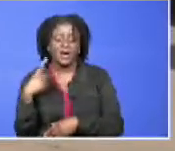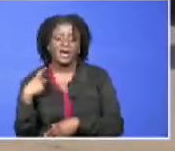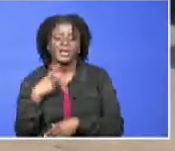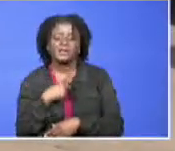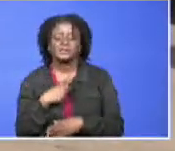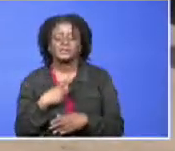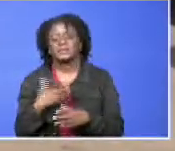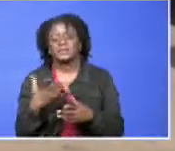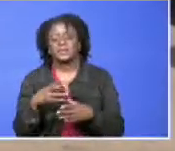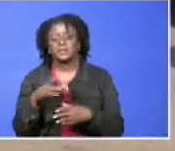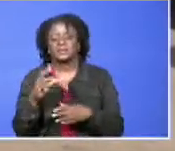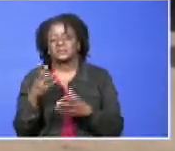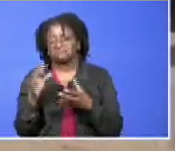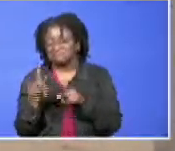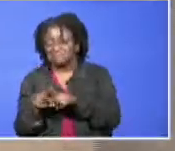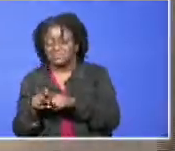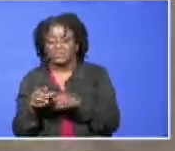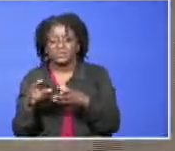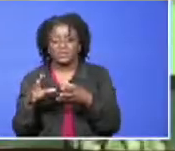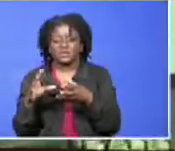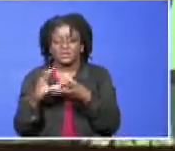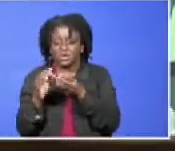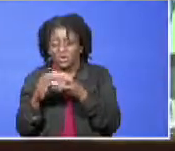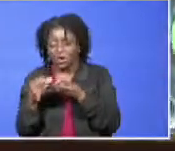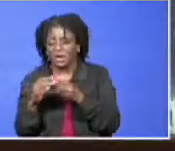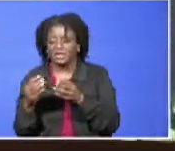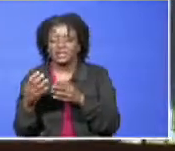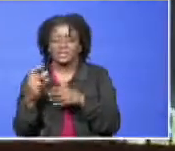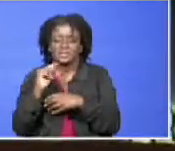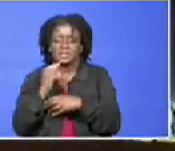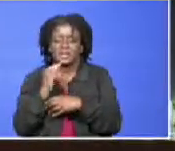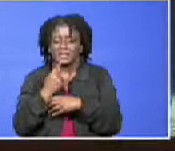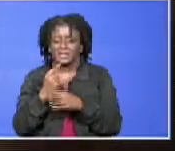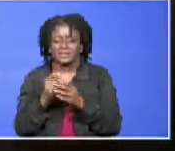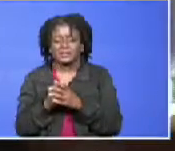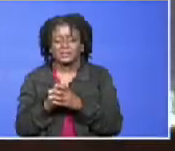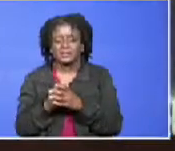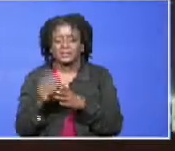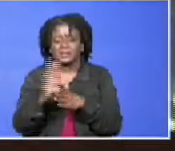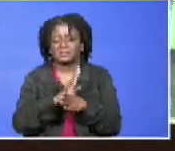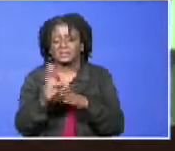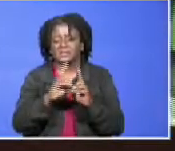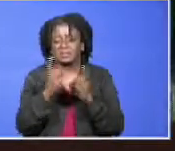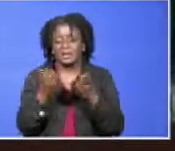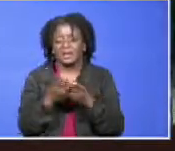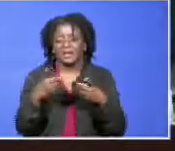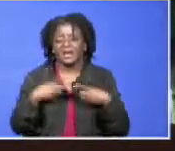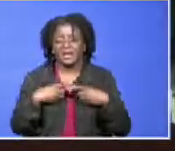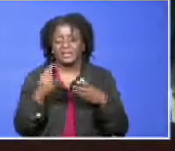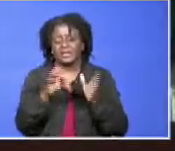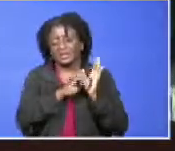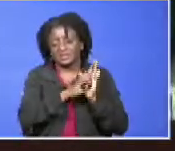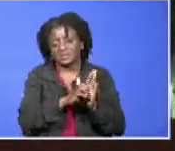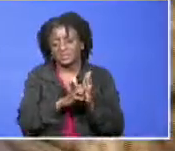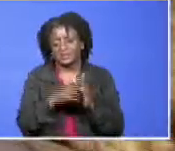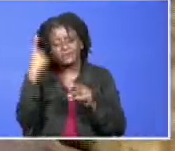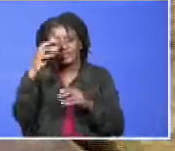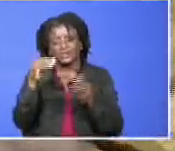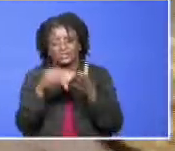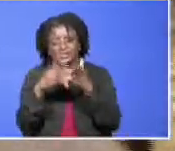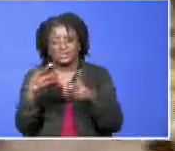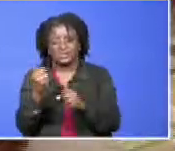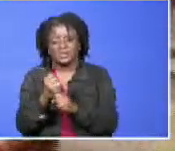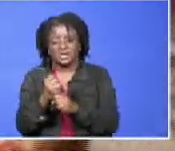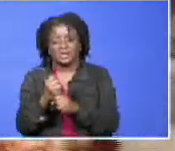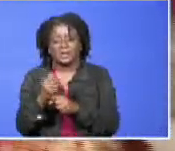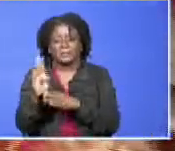items went like hotcakes at the first break. The business department hosted the entrepreneurial expo with a view of students gaining hands-on